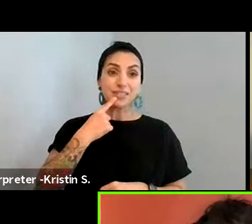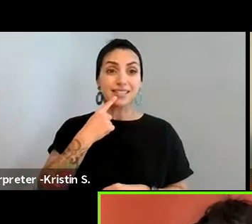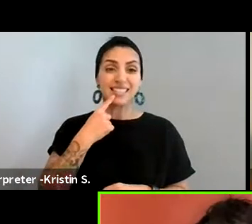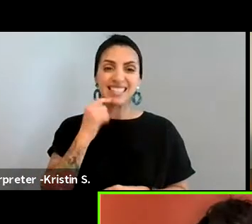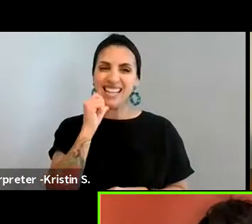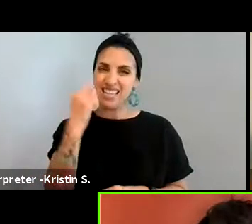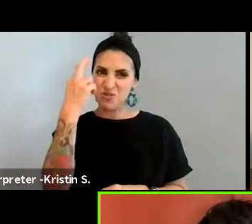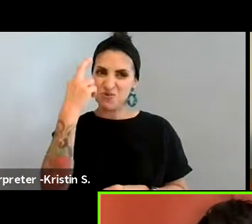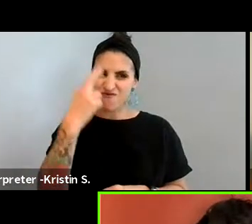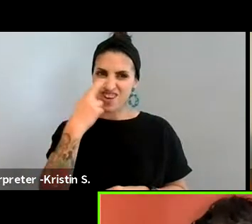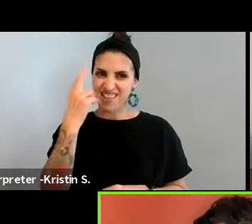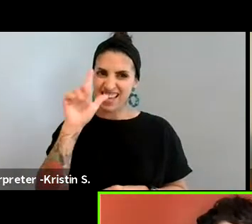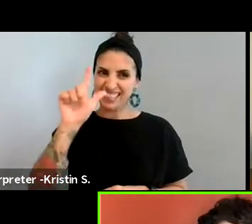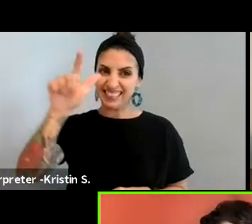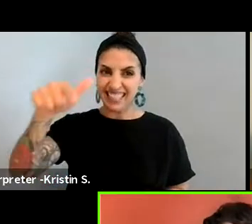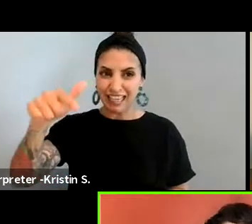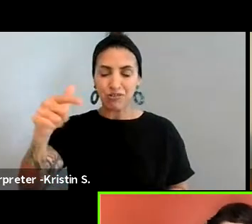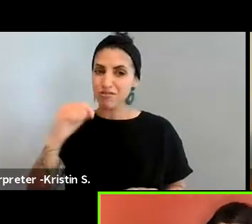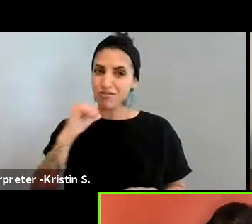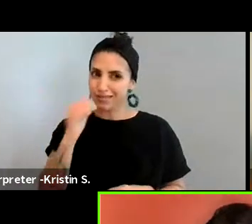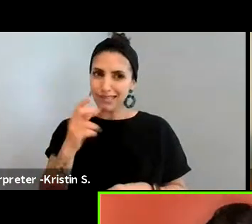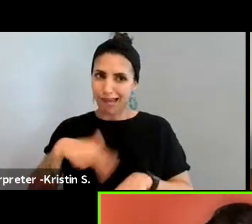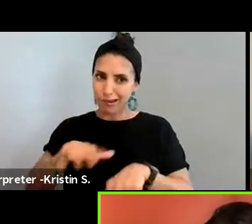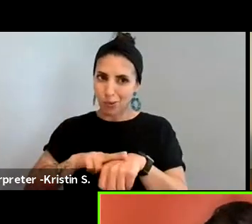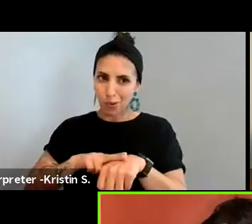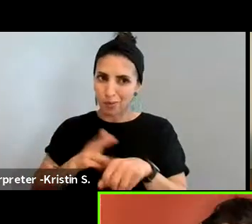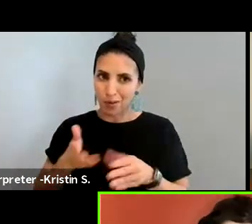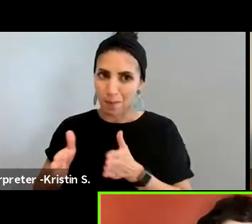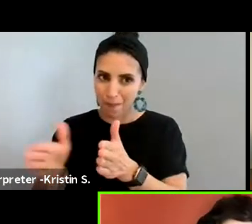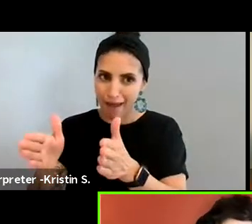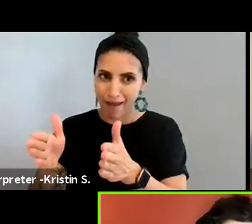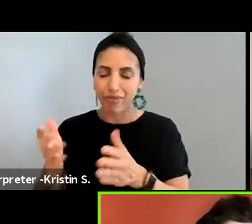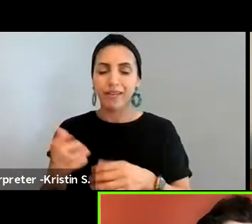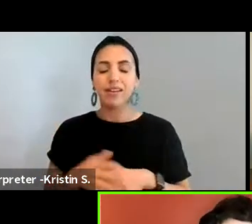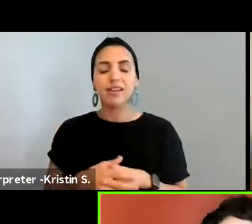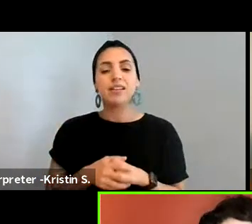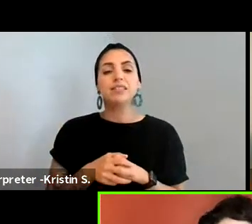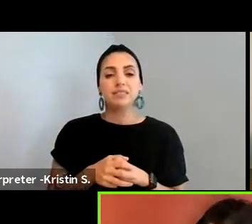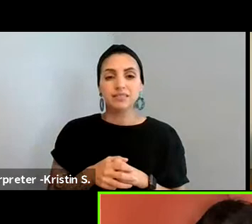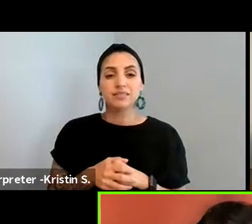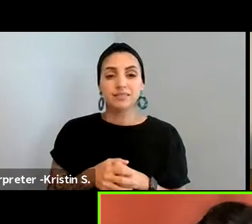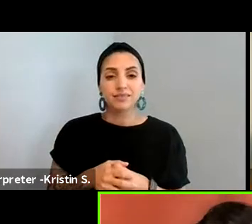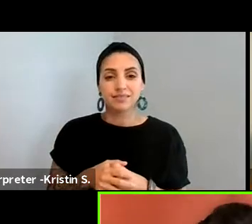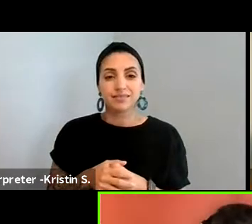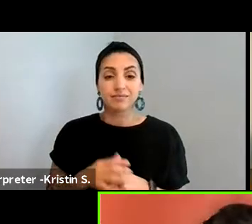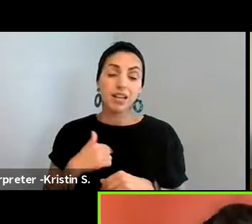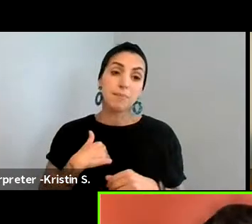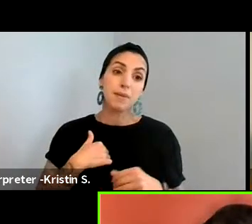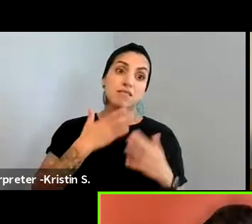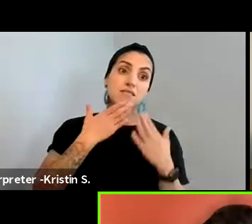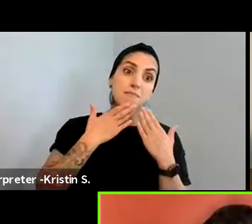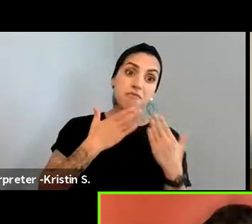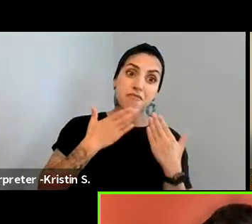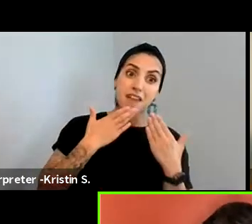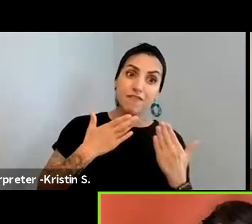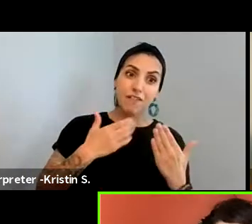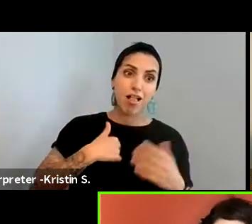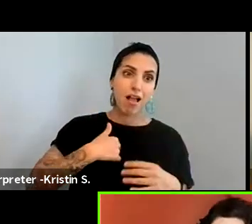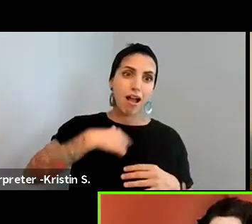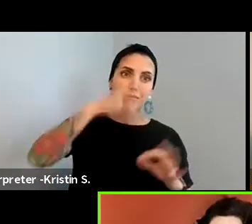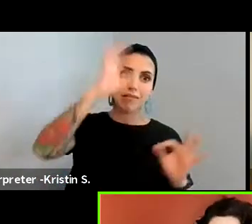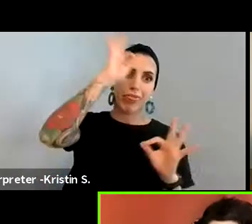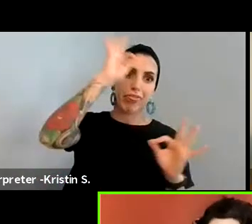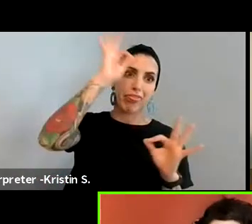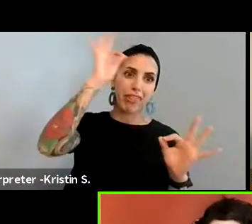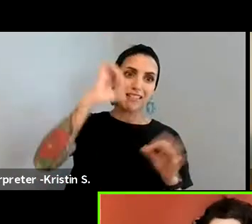not most people's path. And I'm thankful that I didn't know, that I